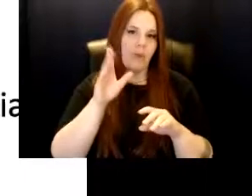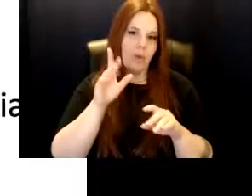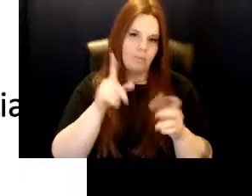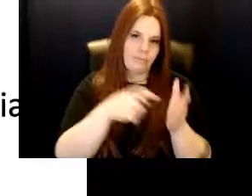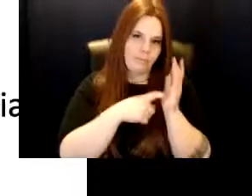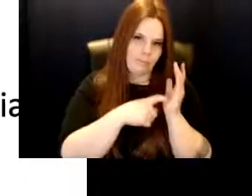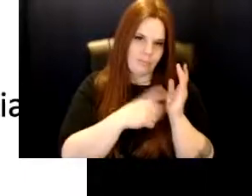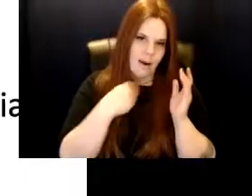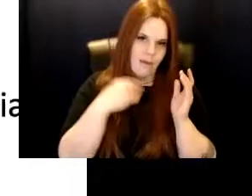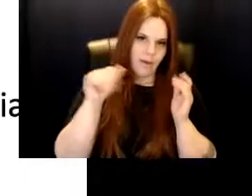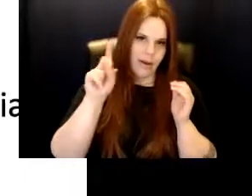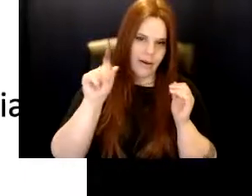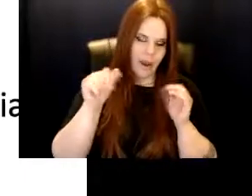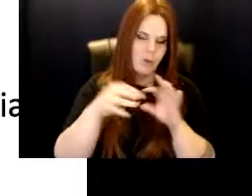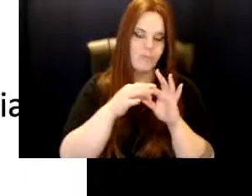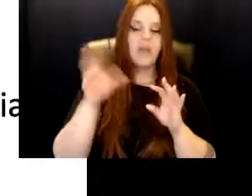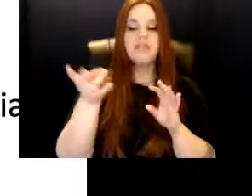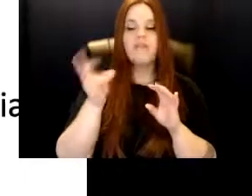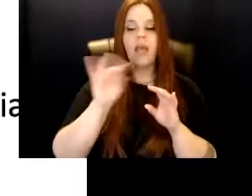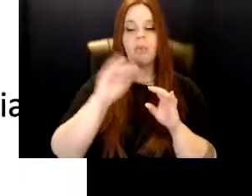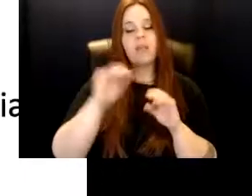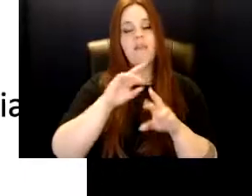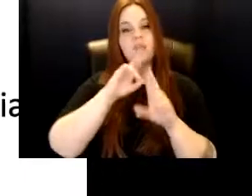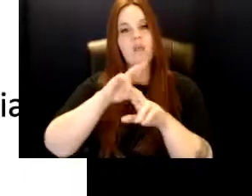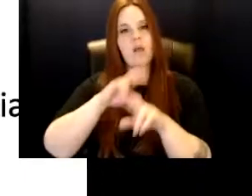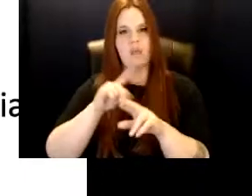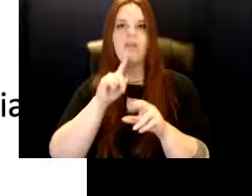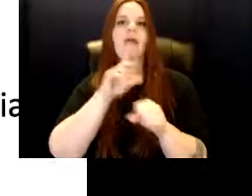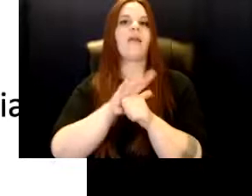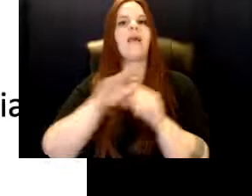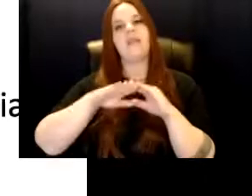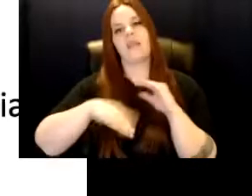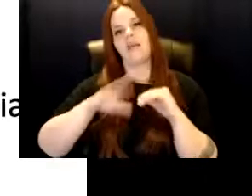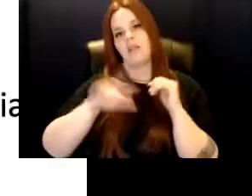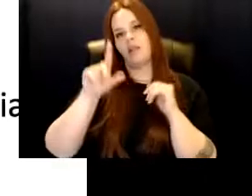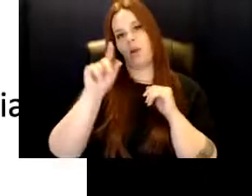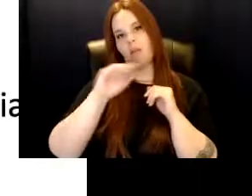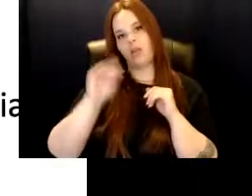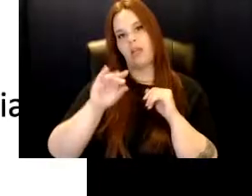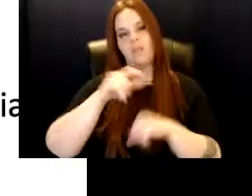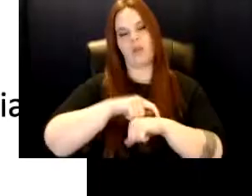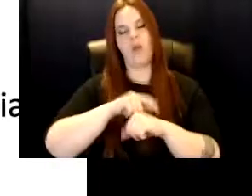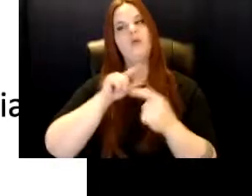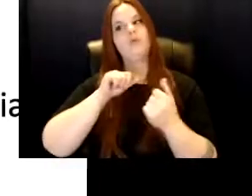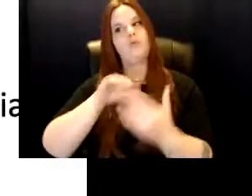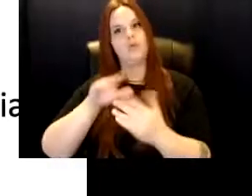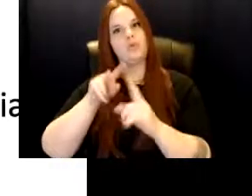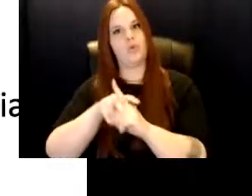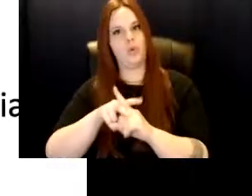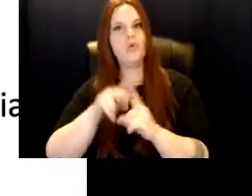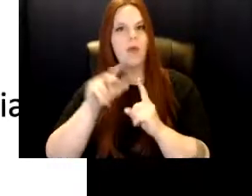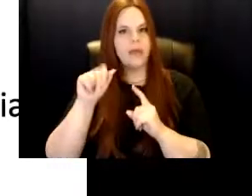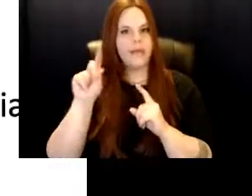And 78% of the respondents were able to dedicate less than 20% of their time toward their ADA duties. Next slide,